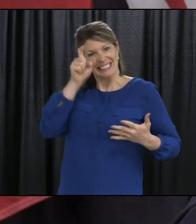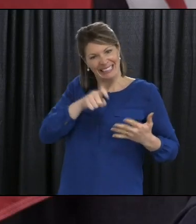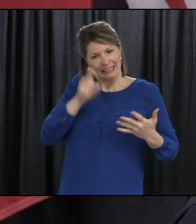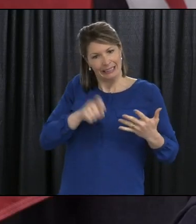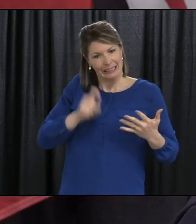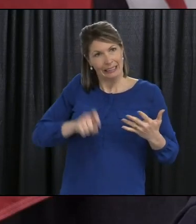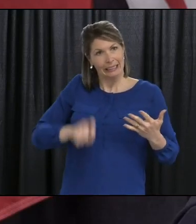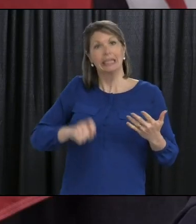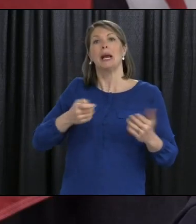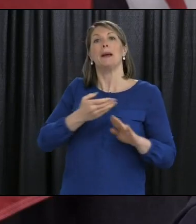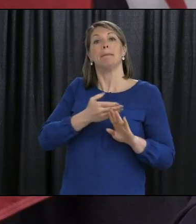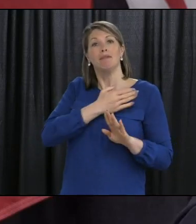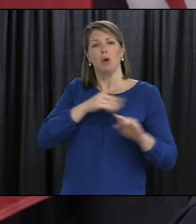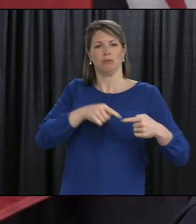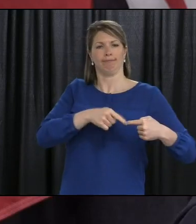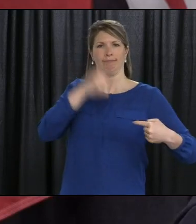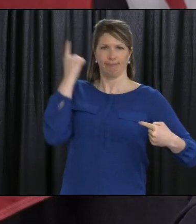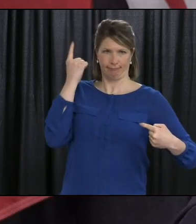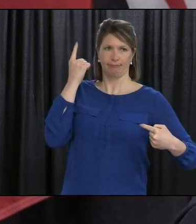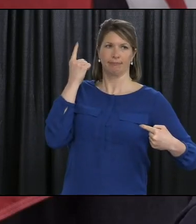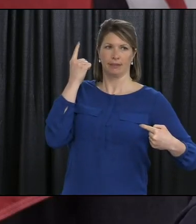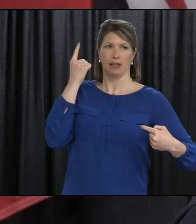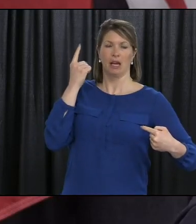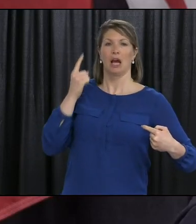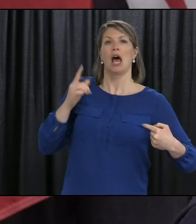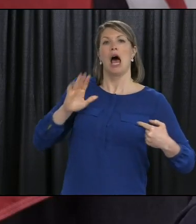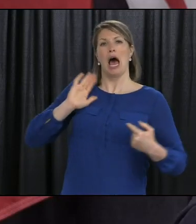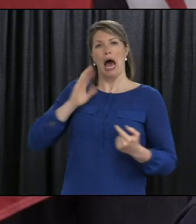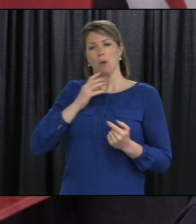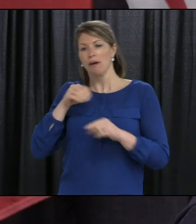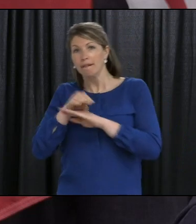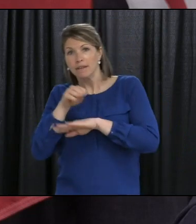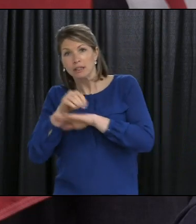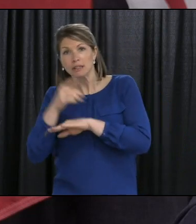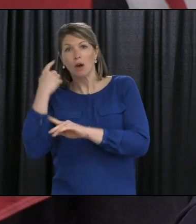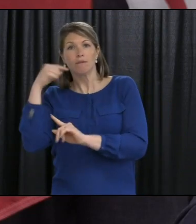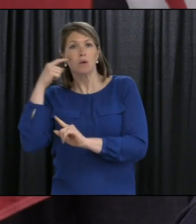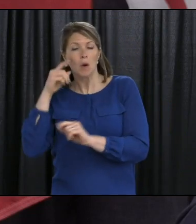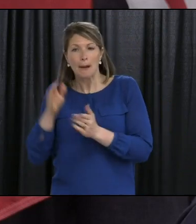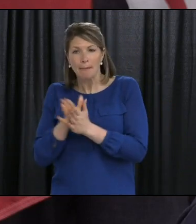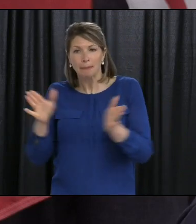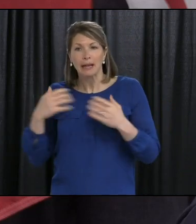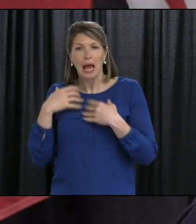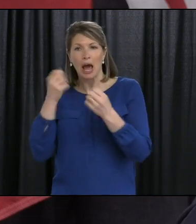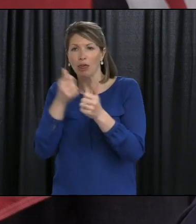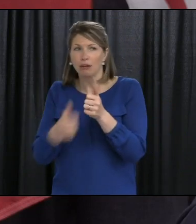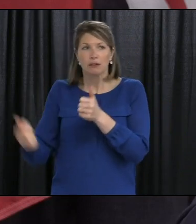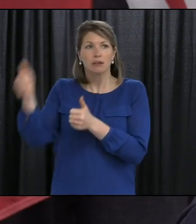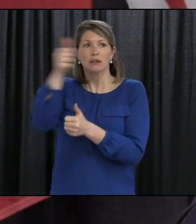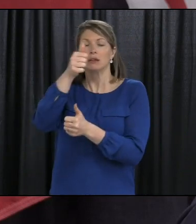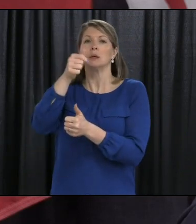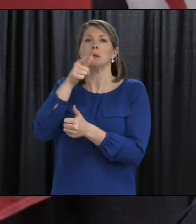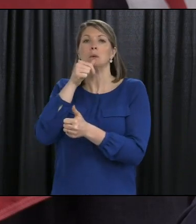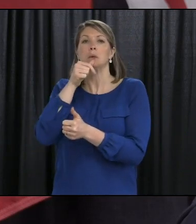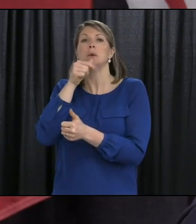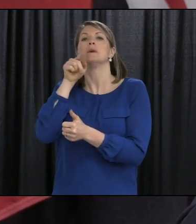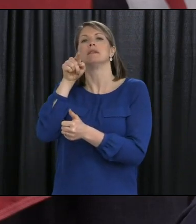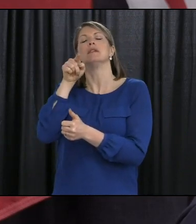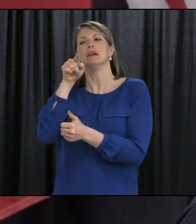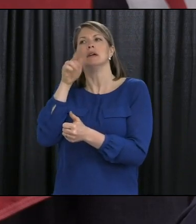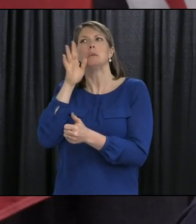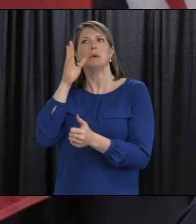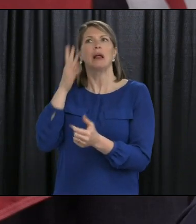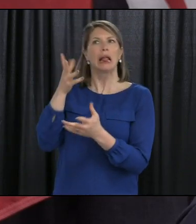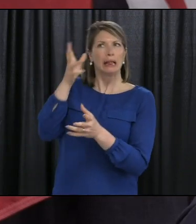mean, we will take the advice from our public health officials here on how we allow people to travel into our province. These decisions are